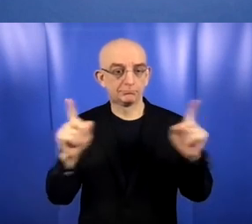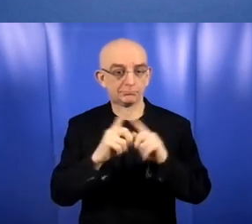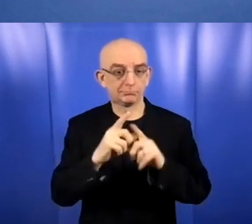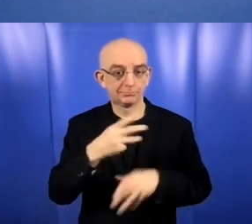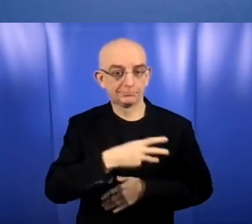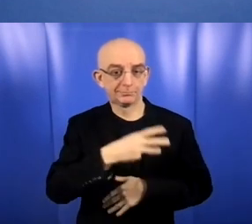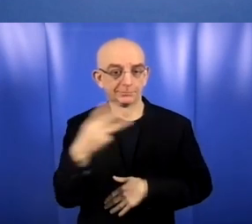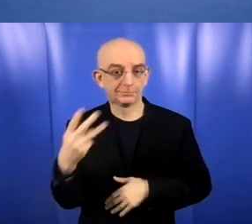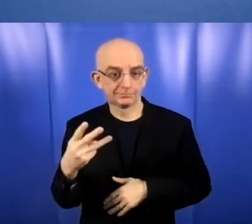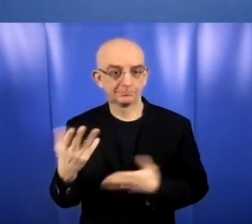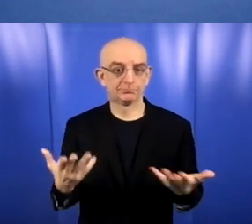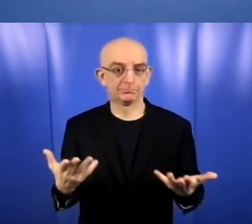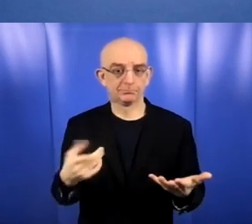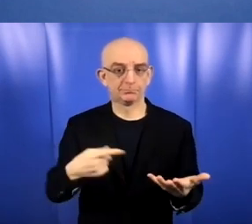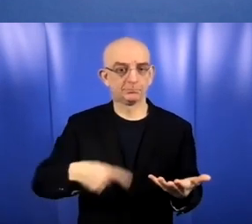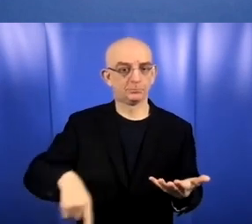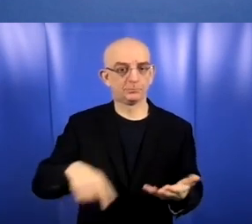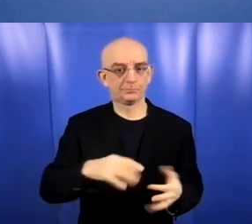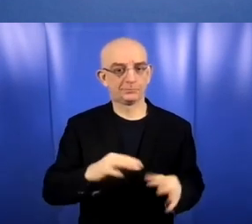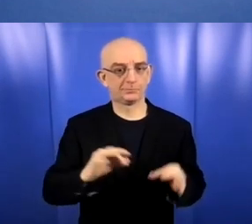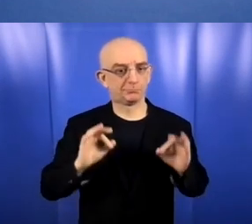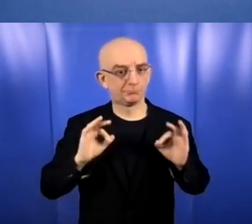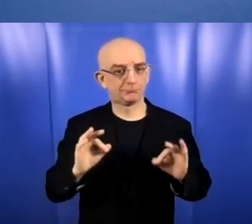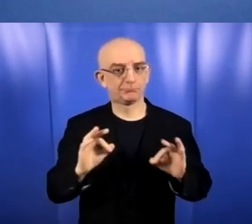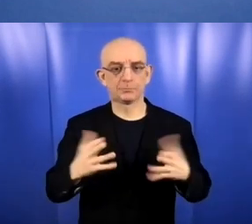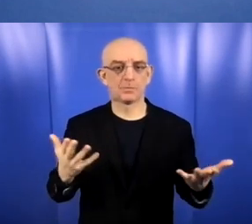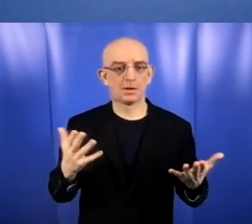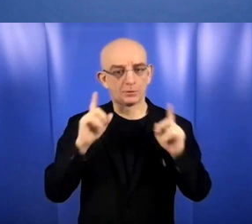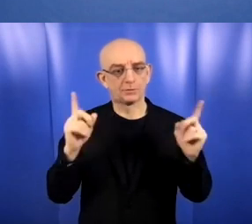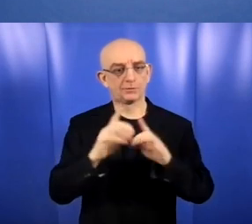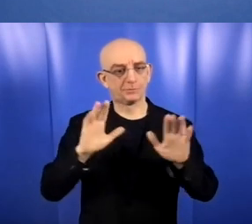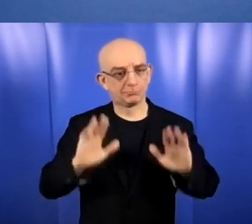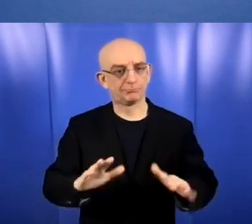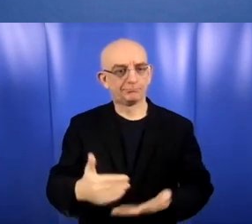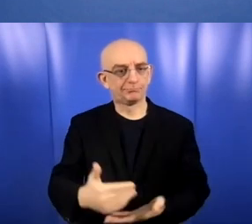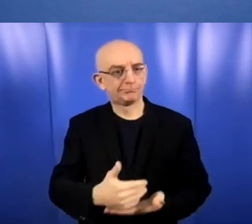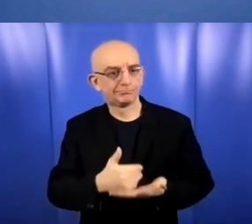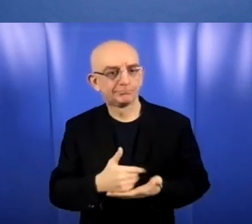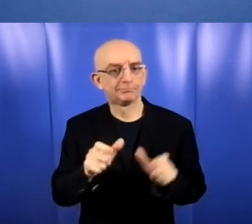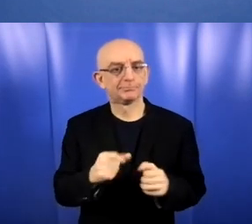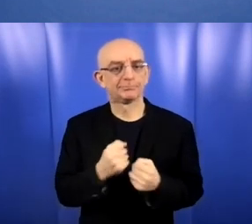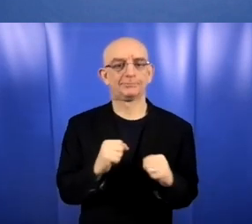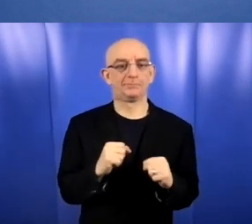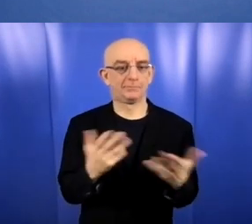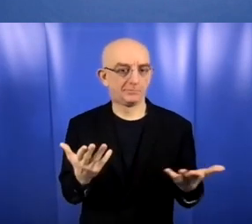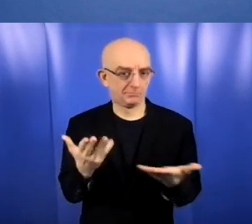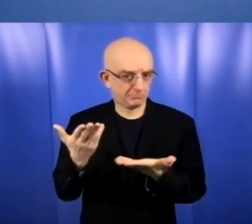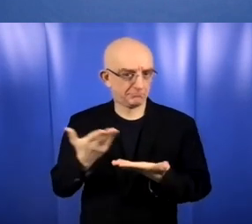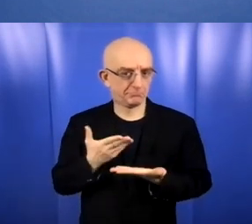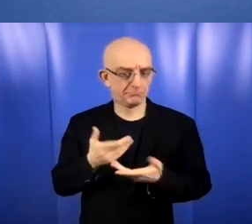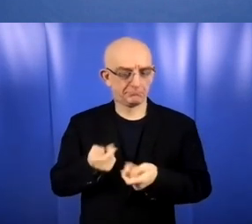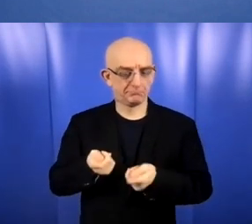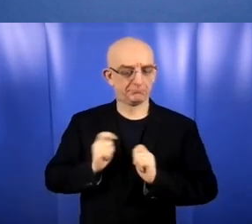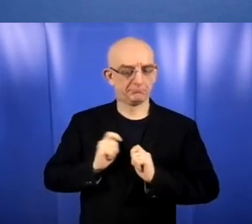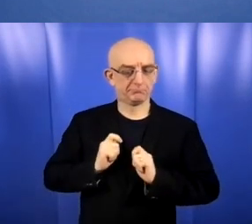the University of Essex has just before Christmas, we got the documentation through just after Christmas, become a University